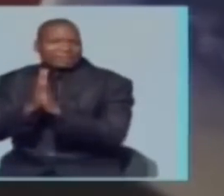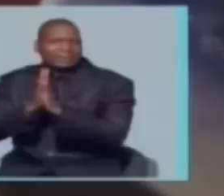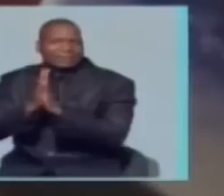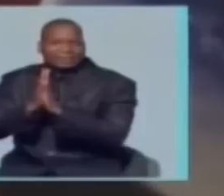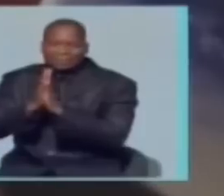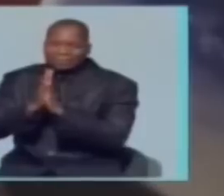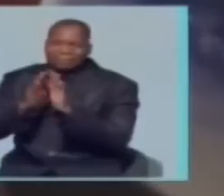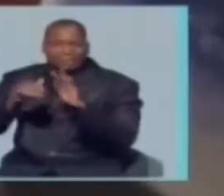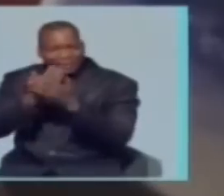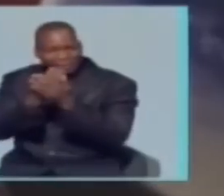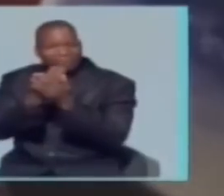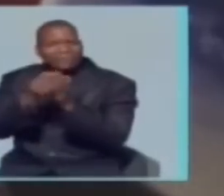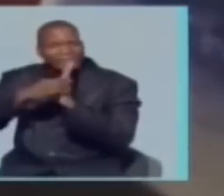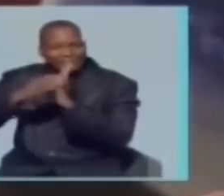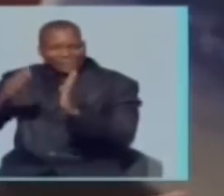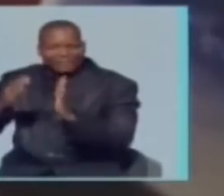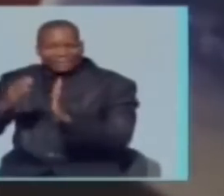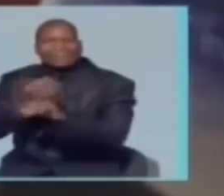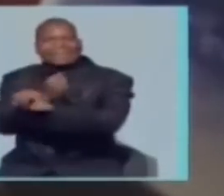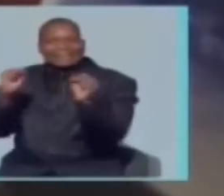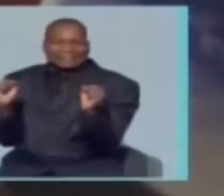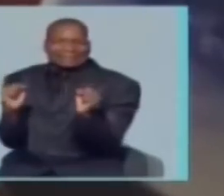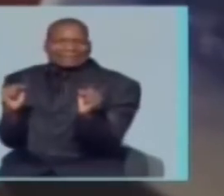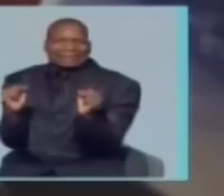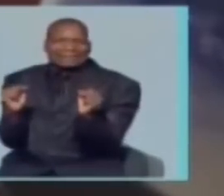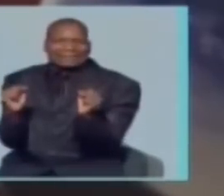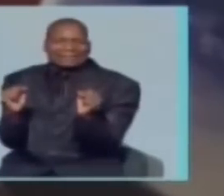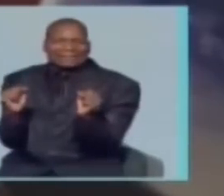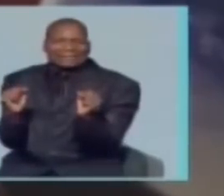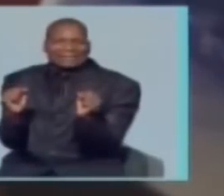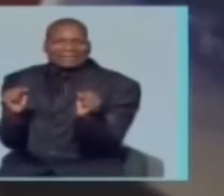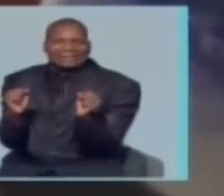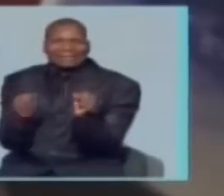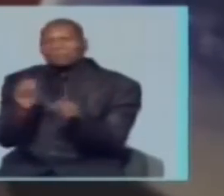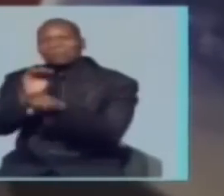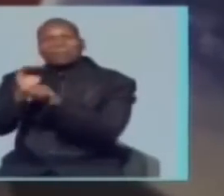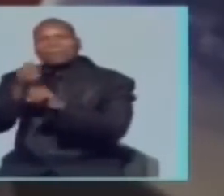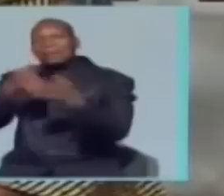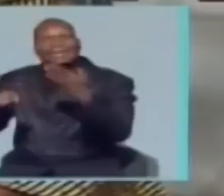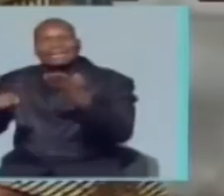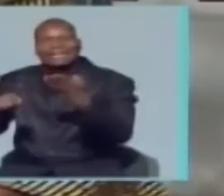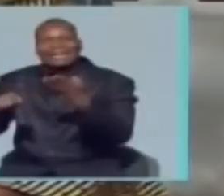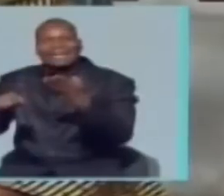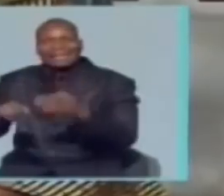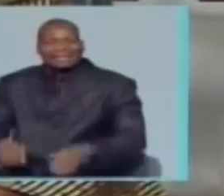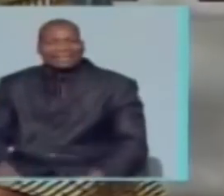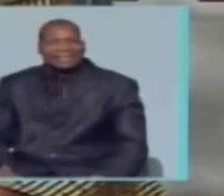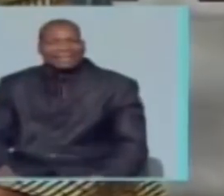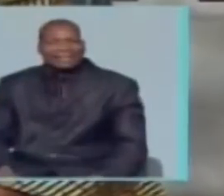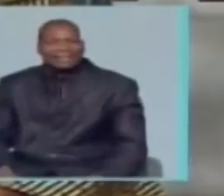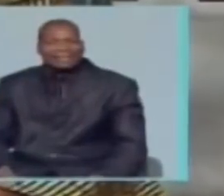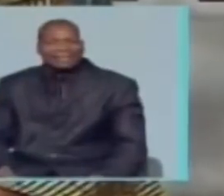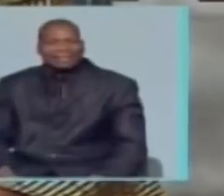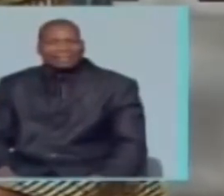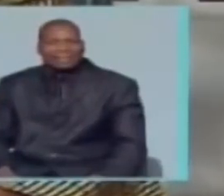by leadership, which in which you're involved. Your comment? I read a very great